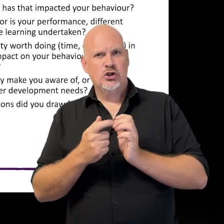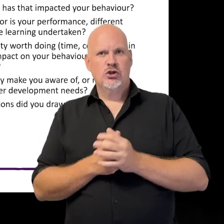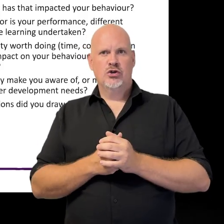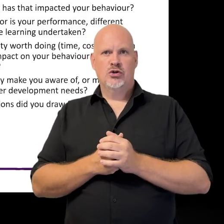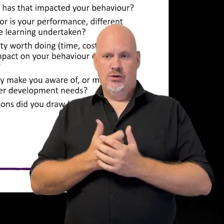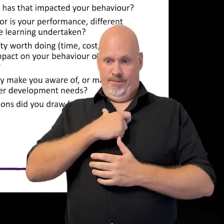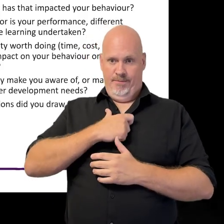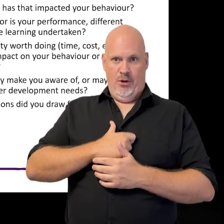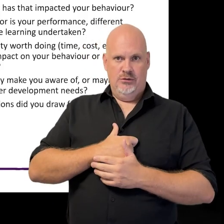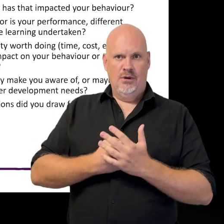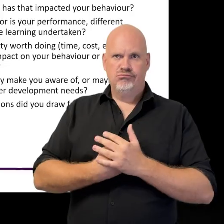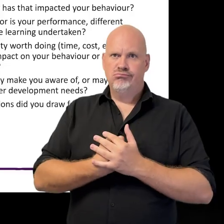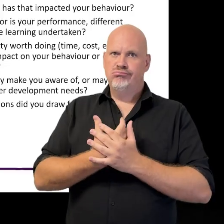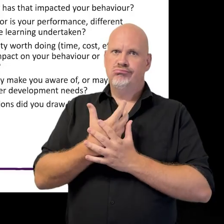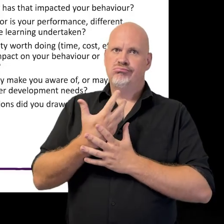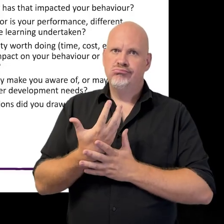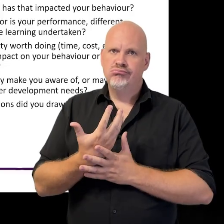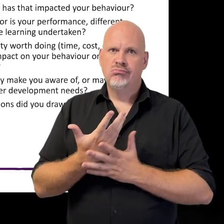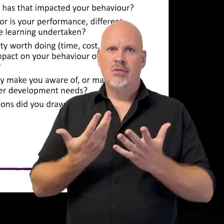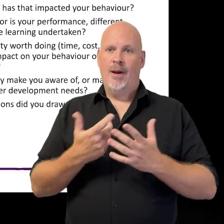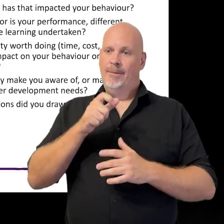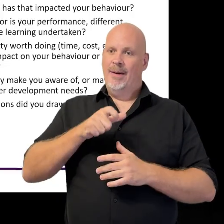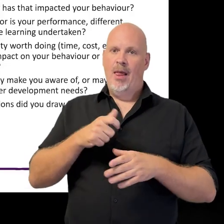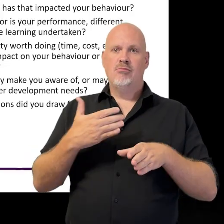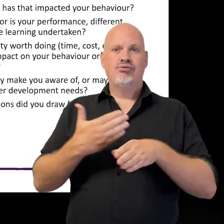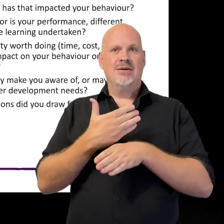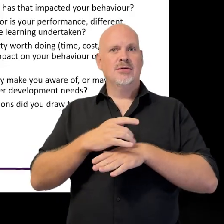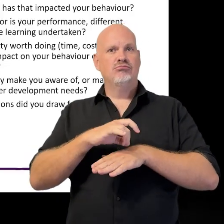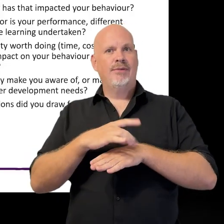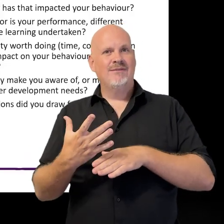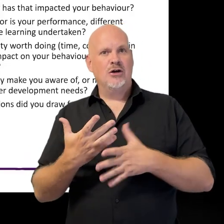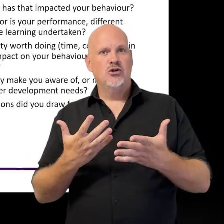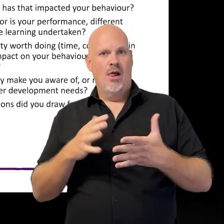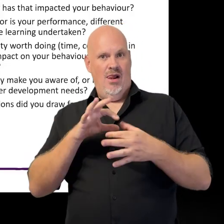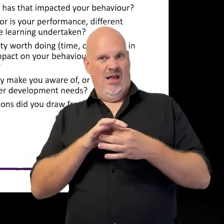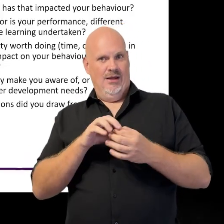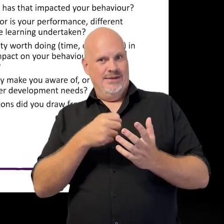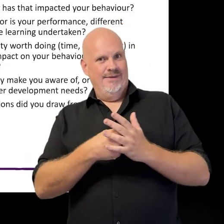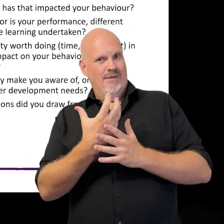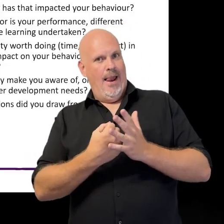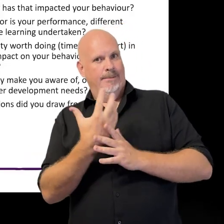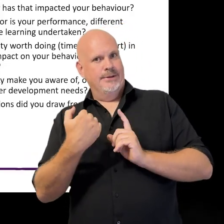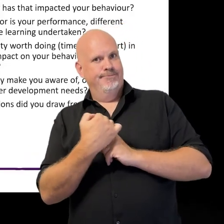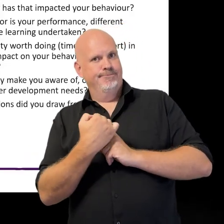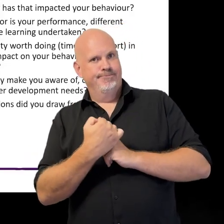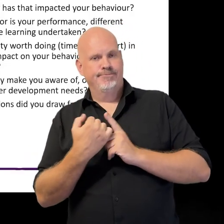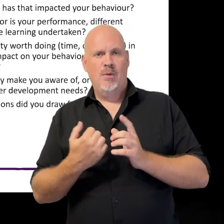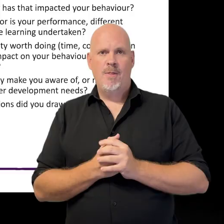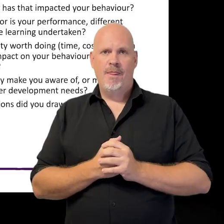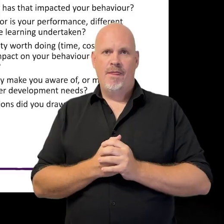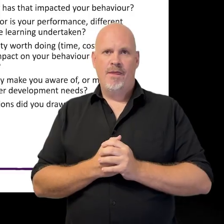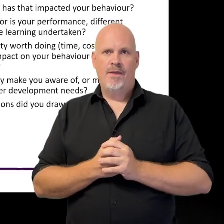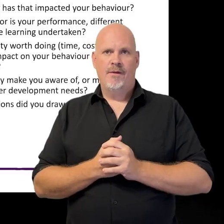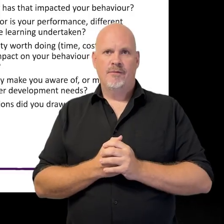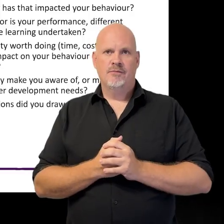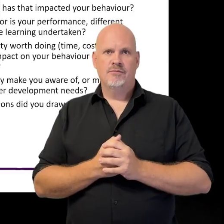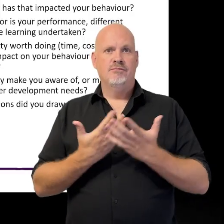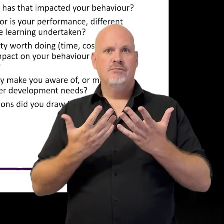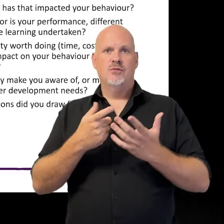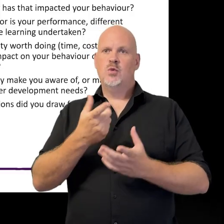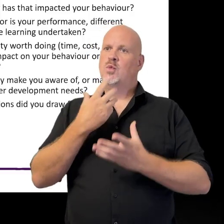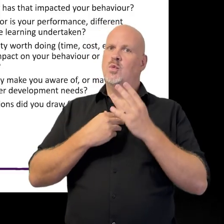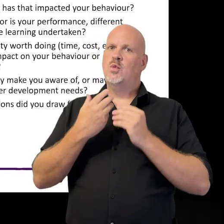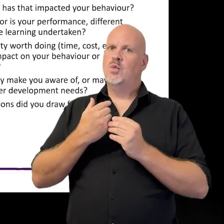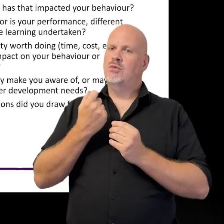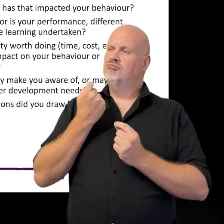as a result of those developments. So did you gain a greater understanding of something, more knowledge? And if so,